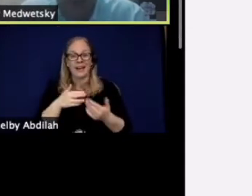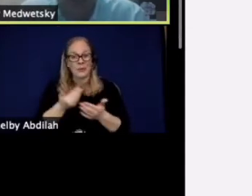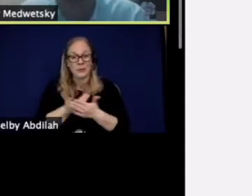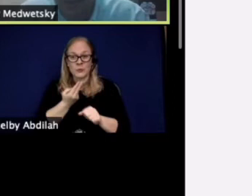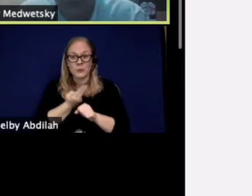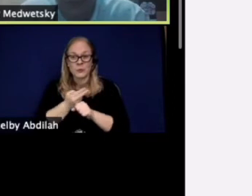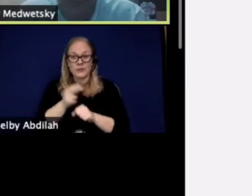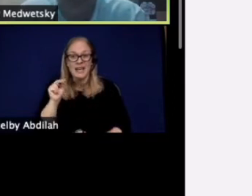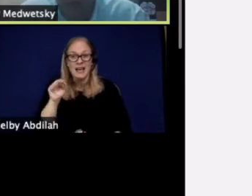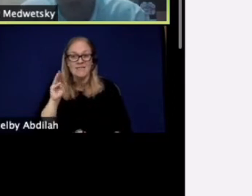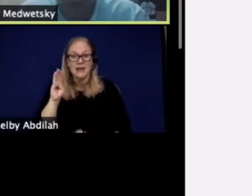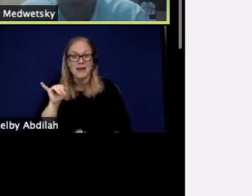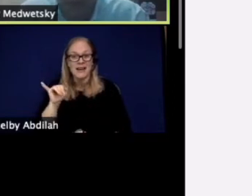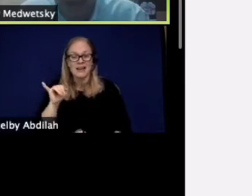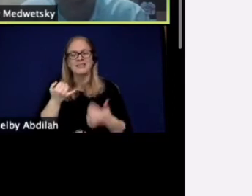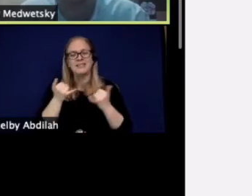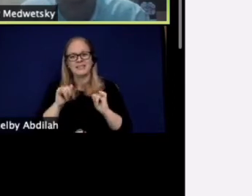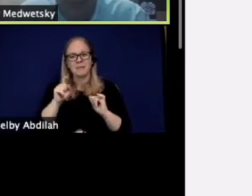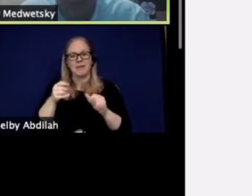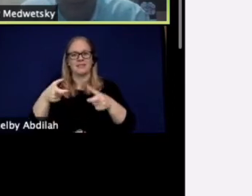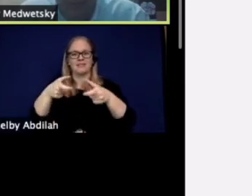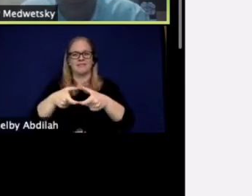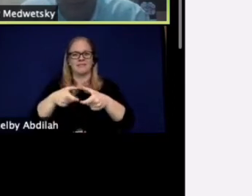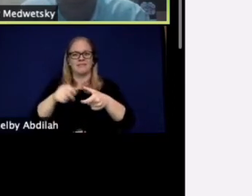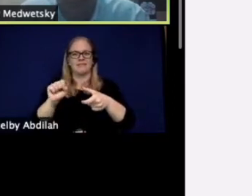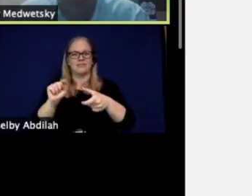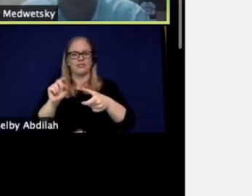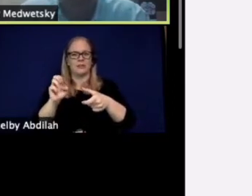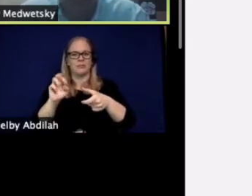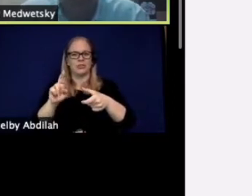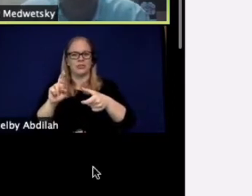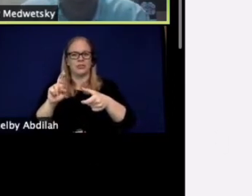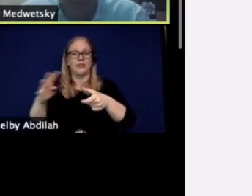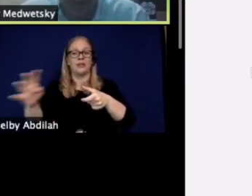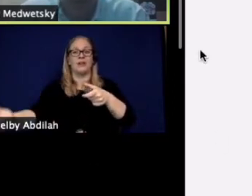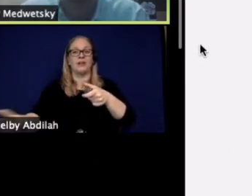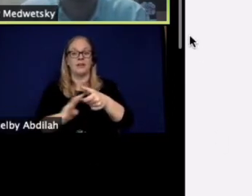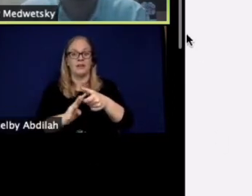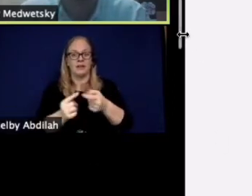you wanted the hearing aid to be able to communicate with each other.